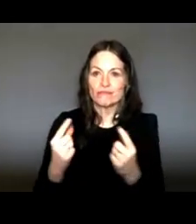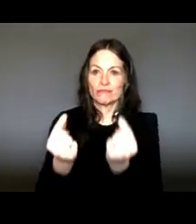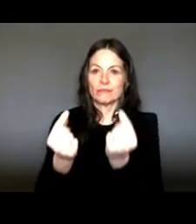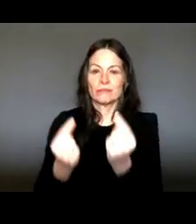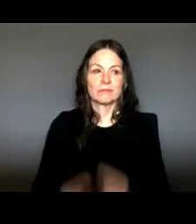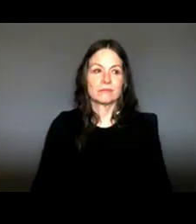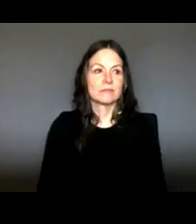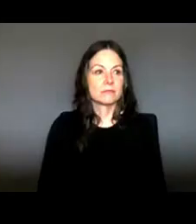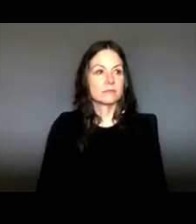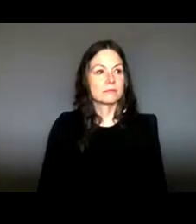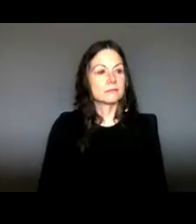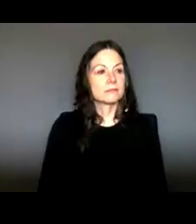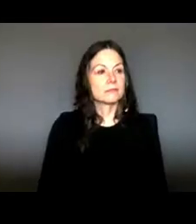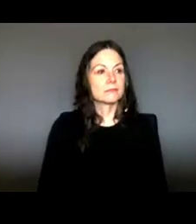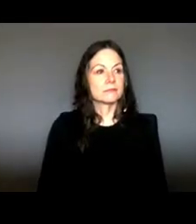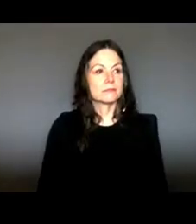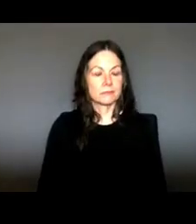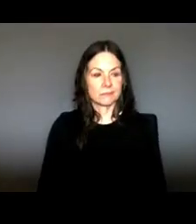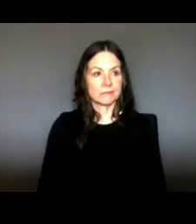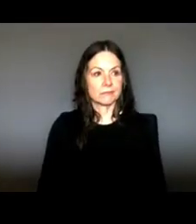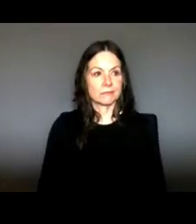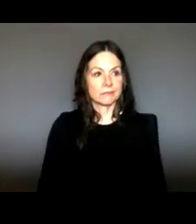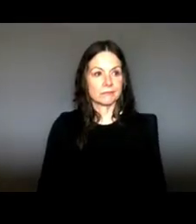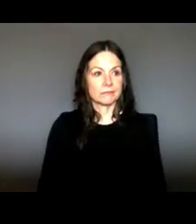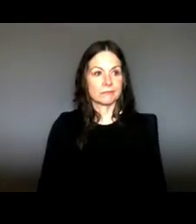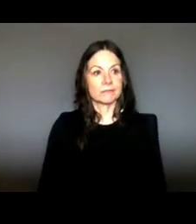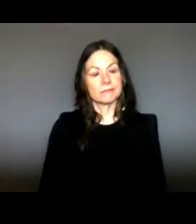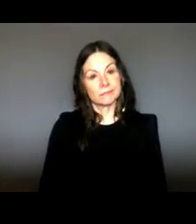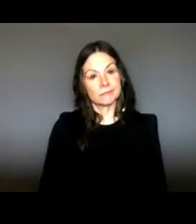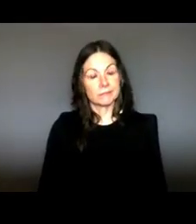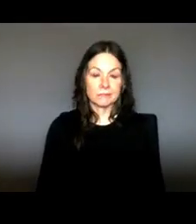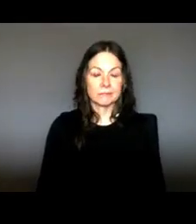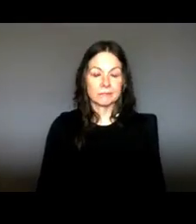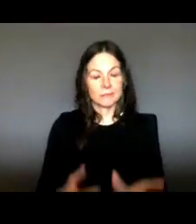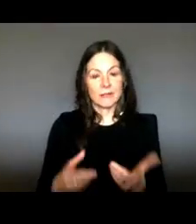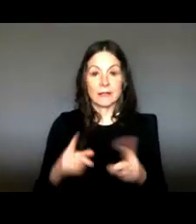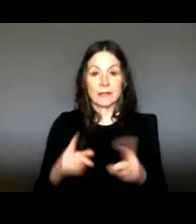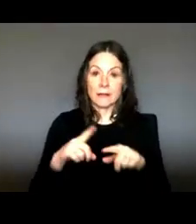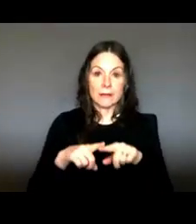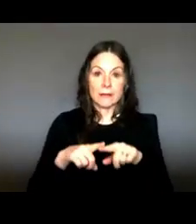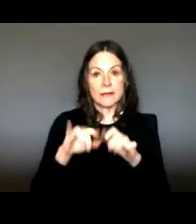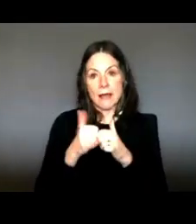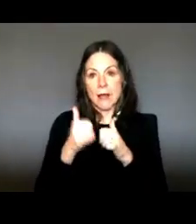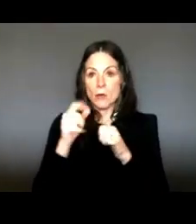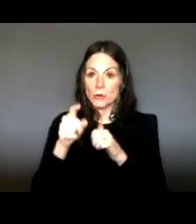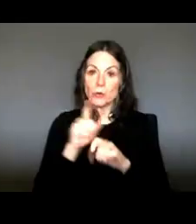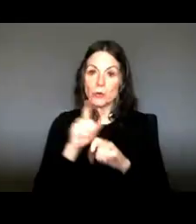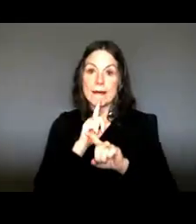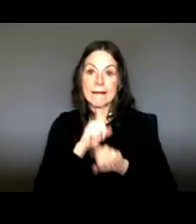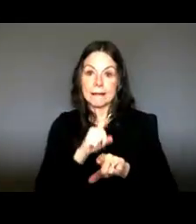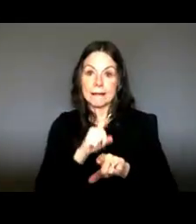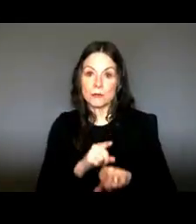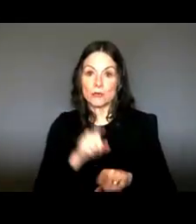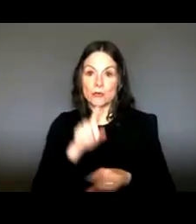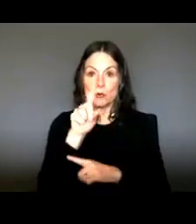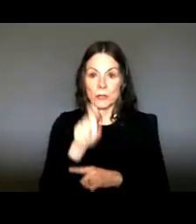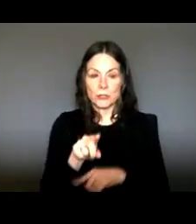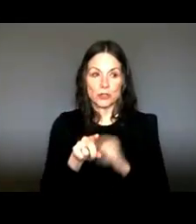that, again, depending on how you played with the persona and answered the questions